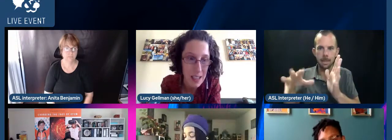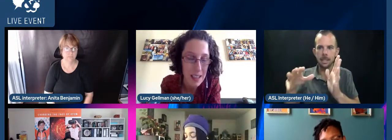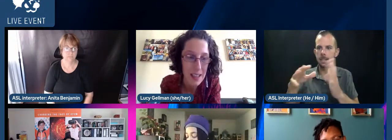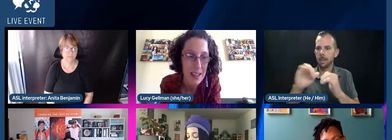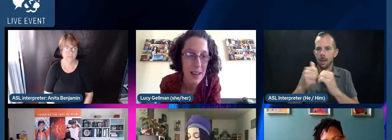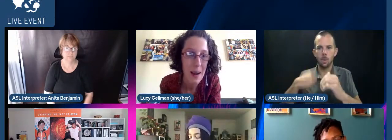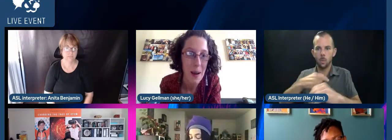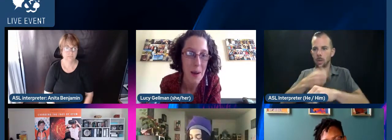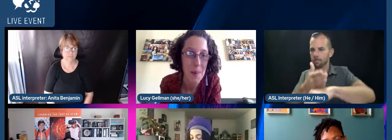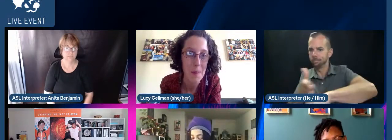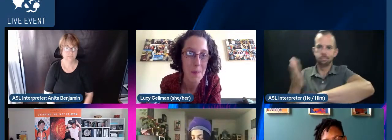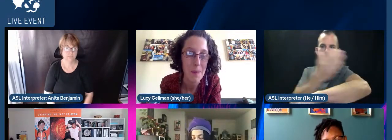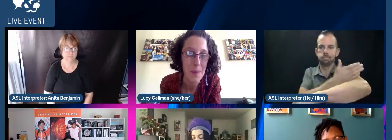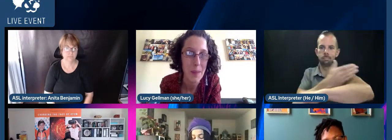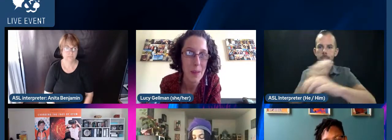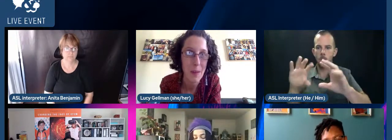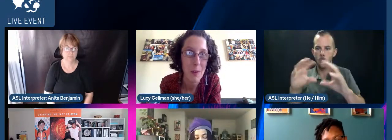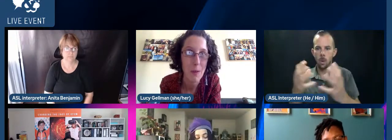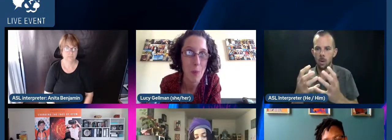see